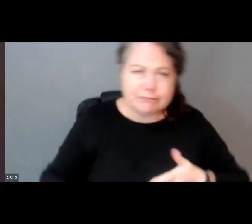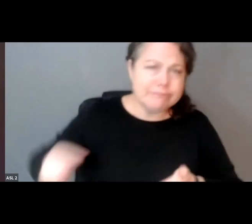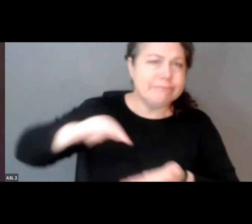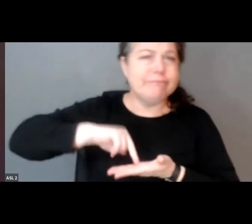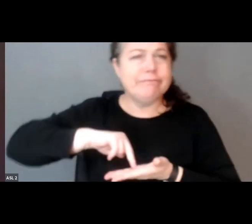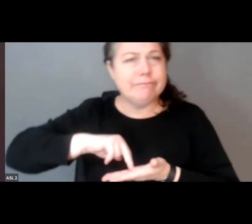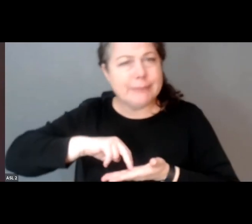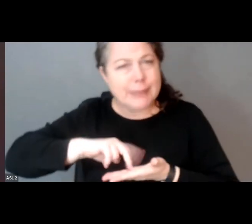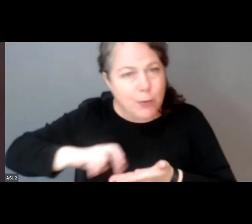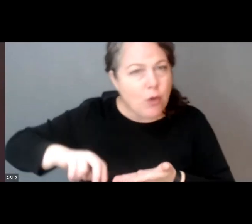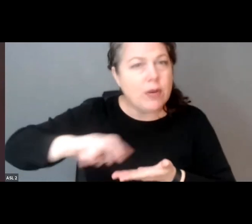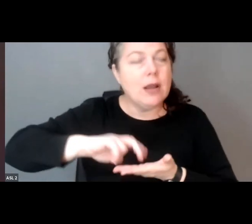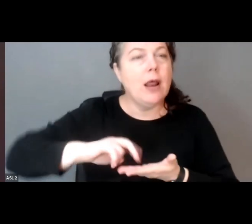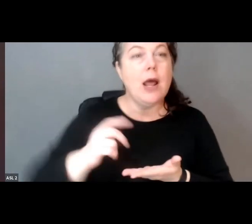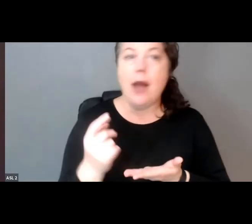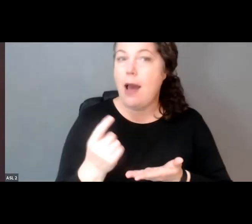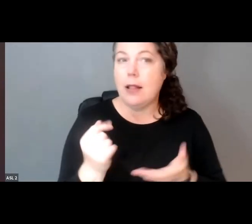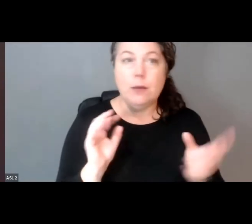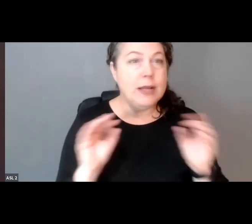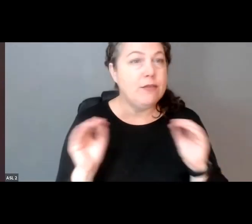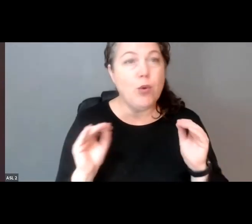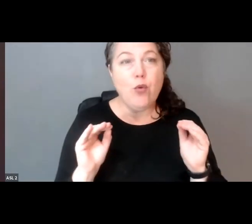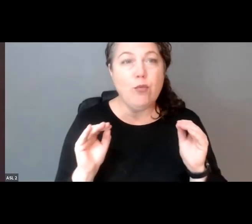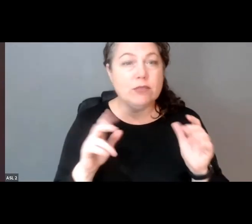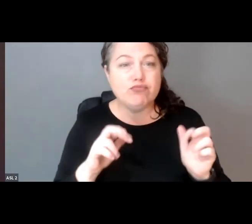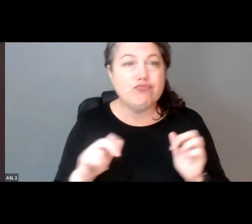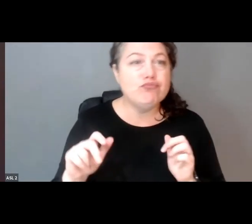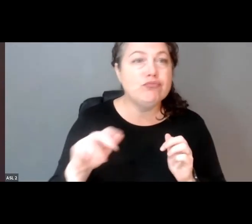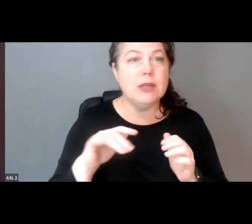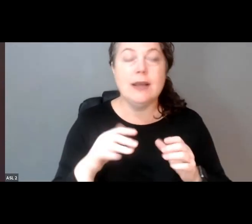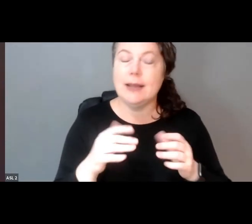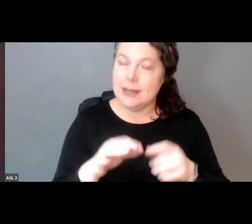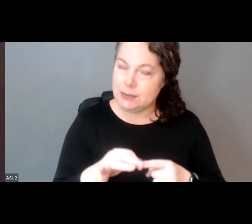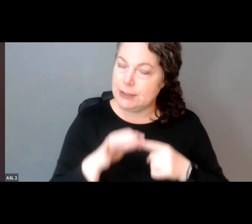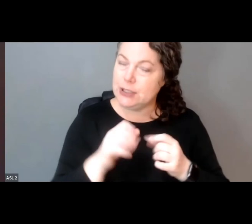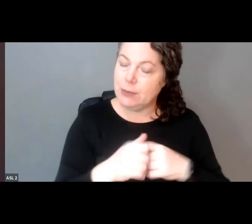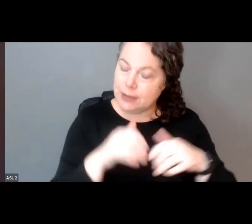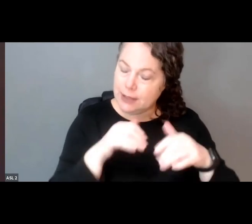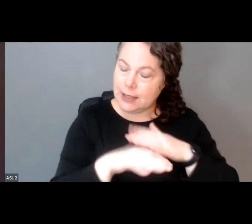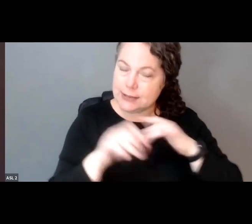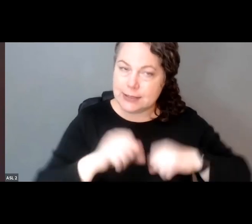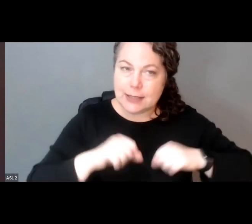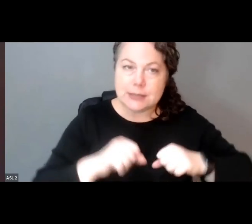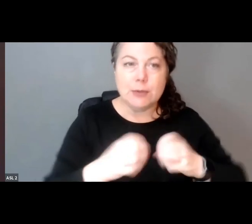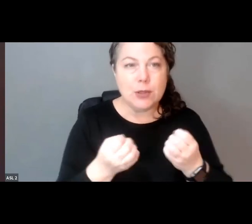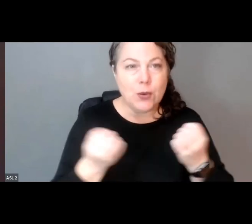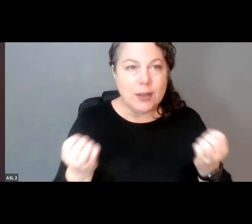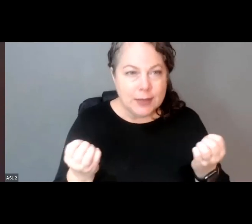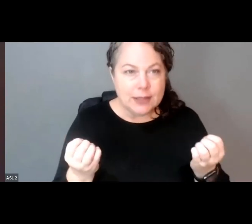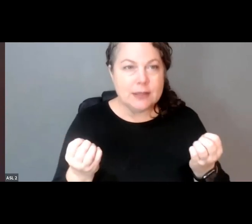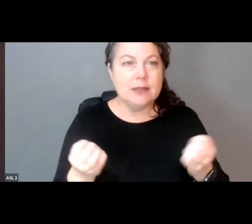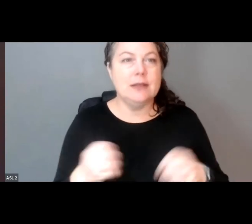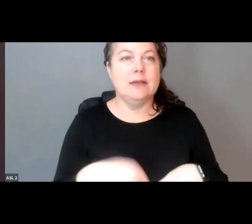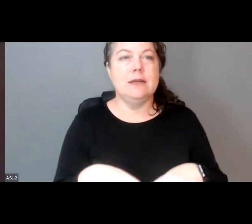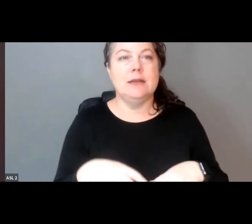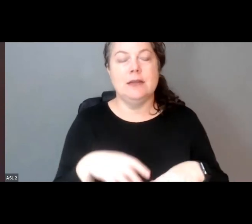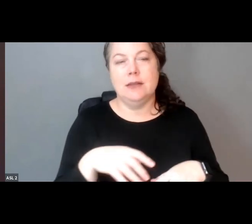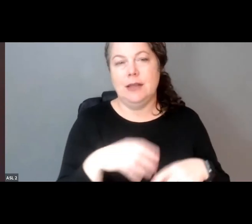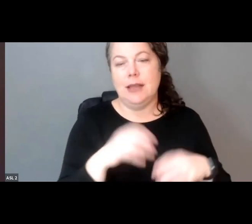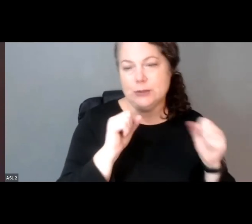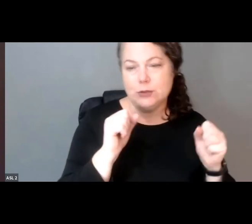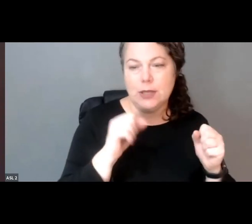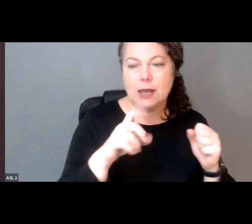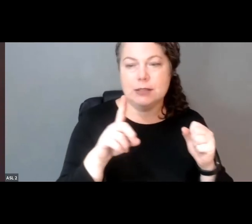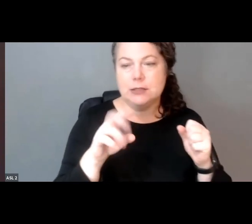movement, especially with accessible exercise and fitness equipment and accessible durable medical equipment